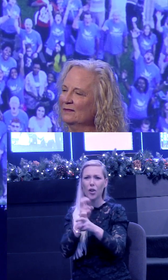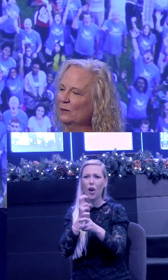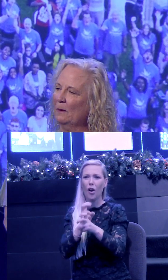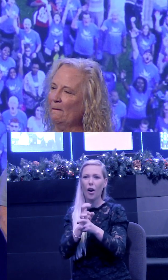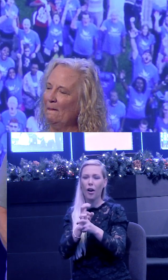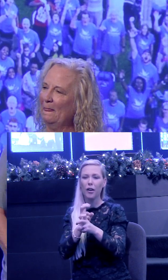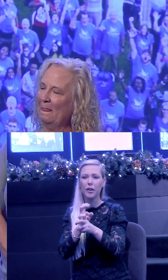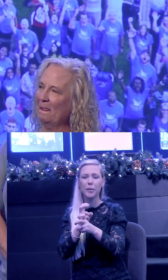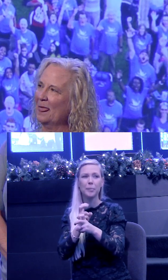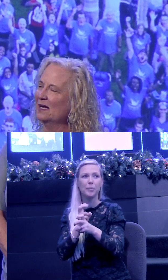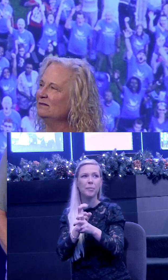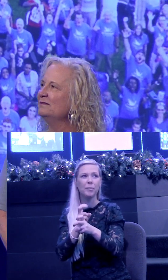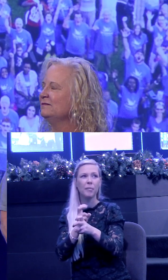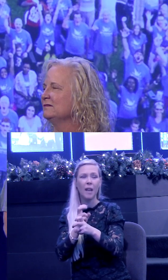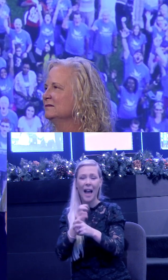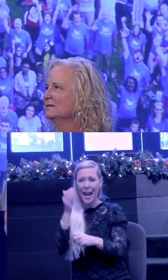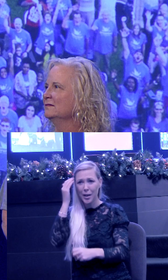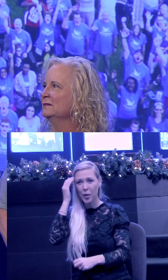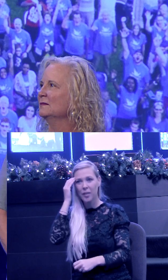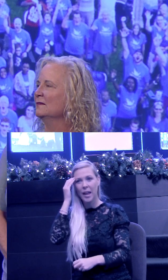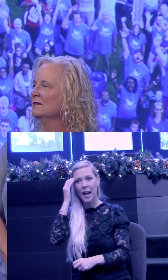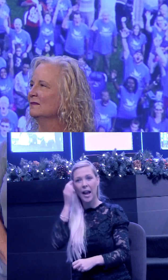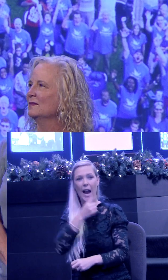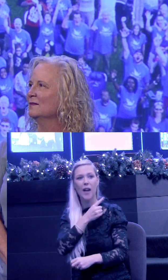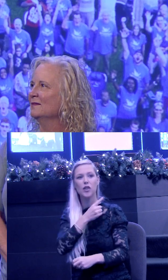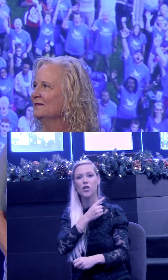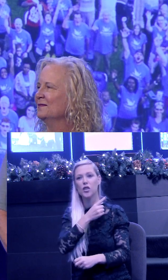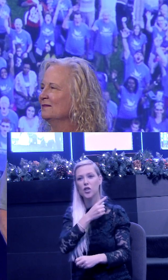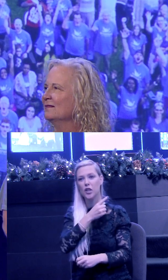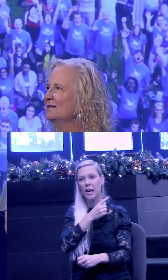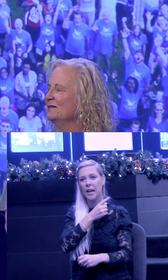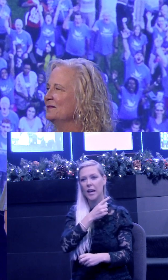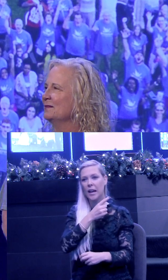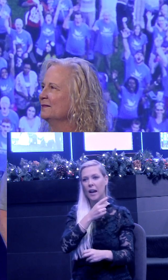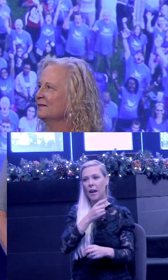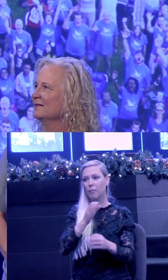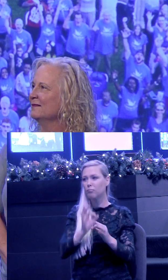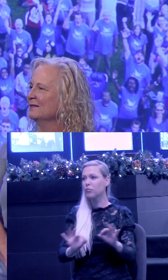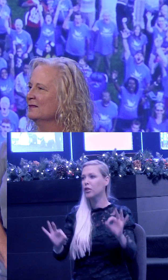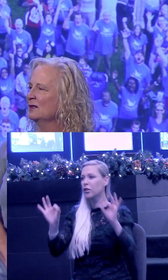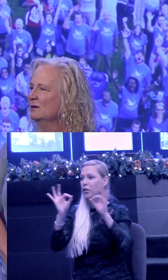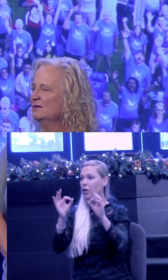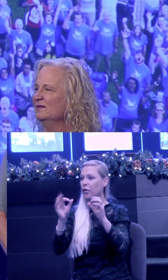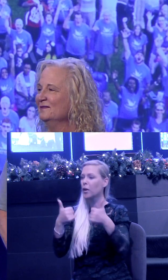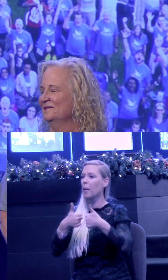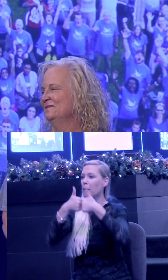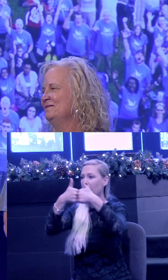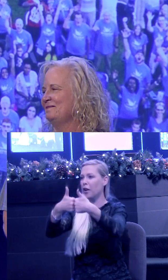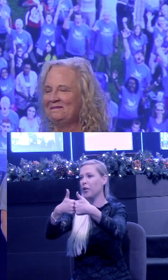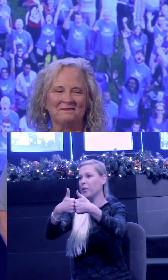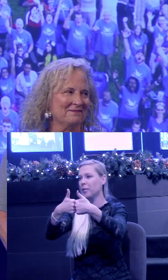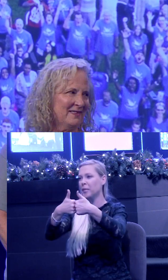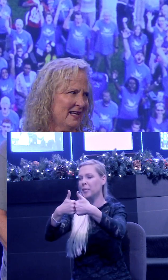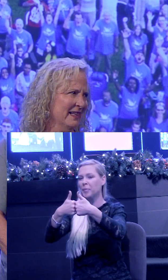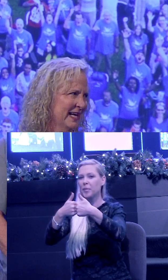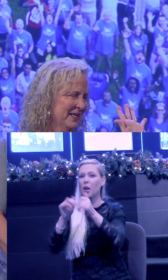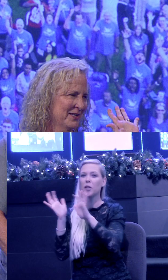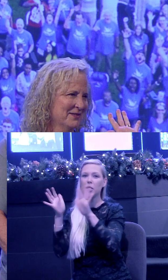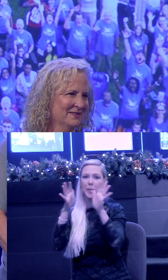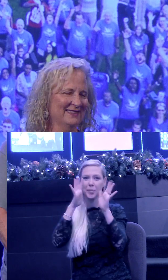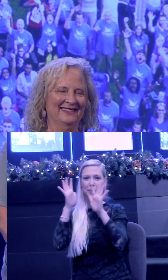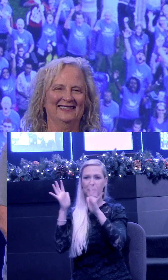on the planet. I'm convinced of that. And she deserves a medal for her role. And so, community, again, would you just express your gratitude for